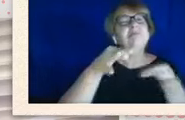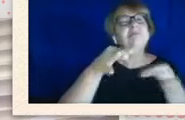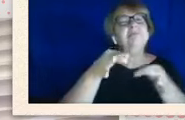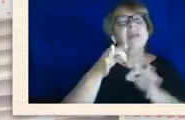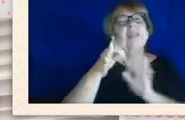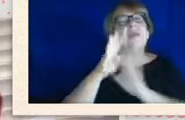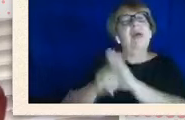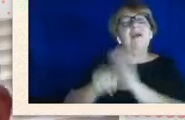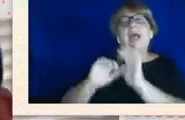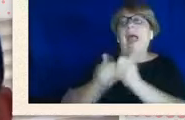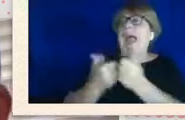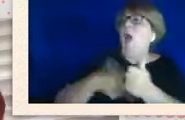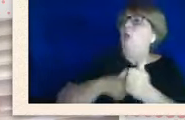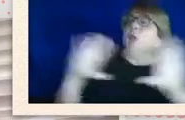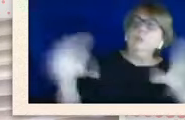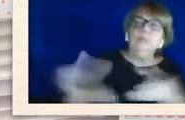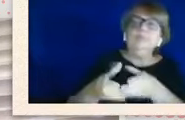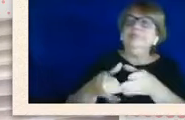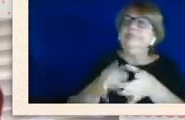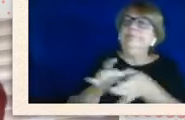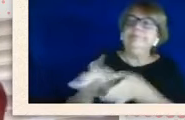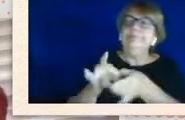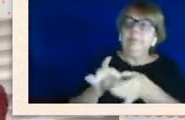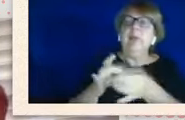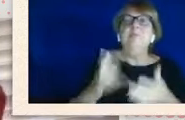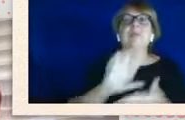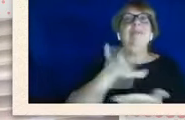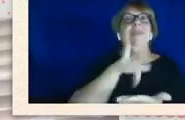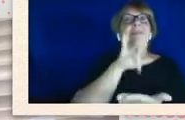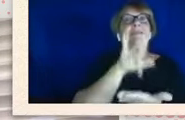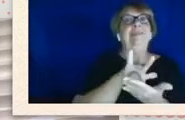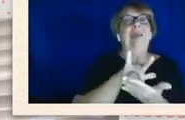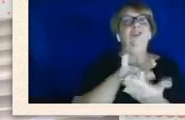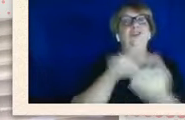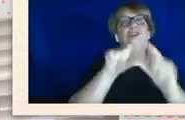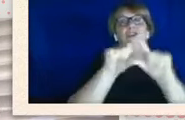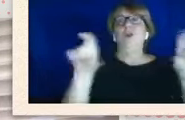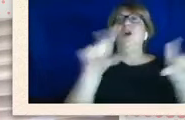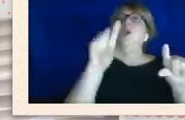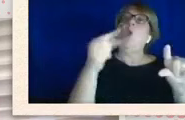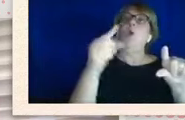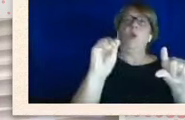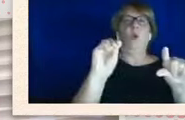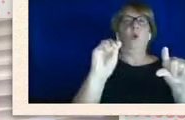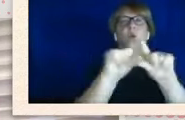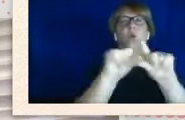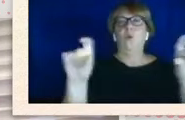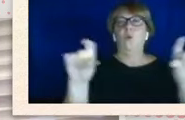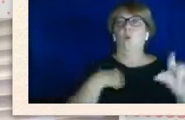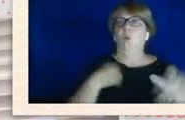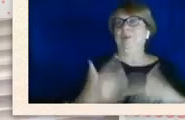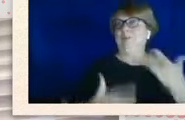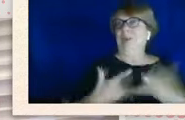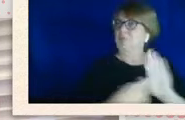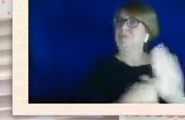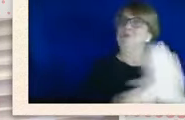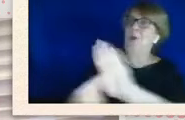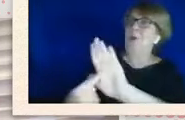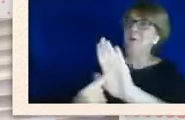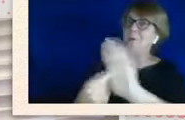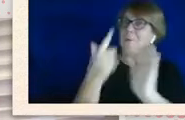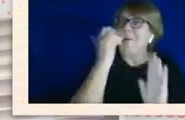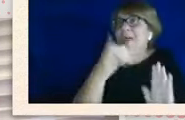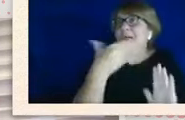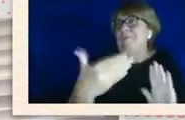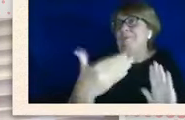together. In the center of this slide is our logo, actually. And I'm excited to show it to everyone because this is a good example